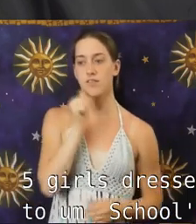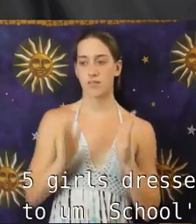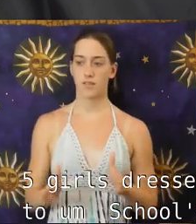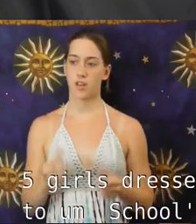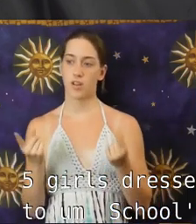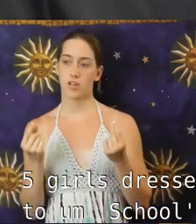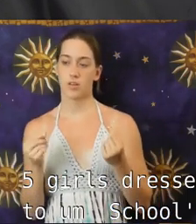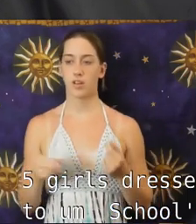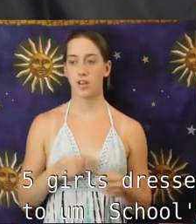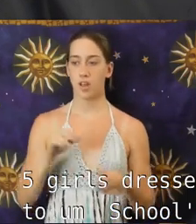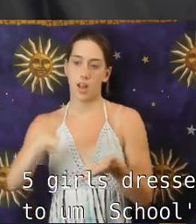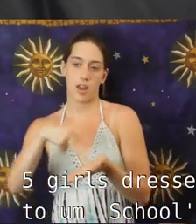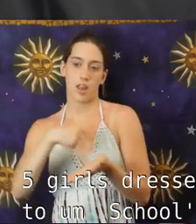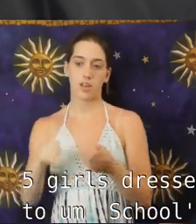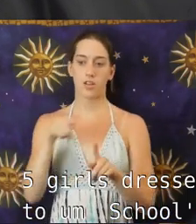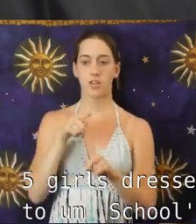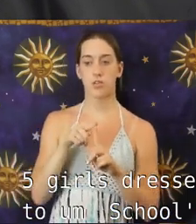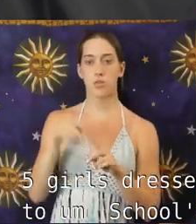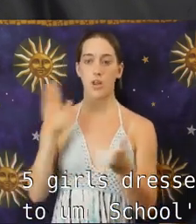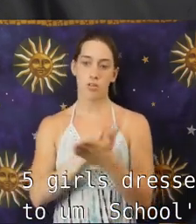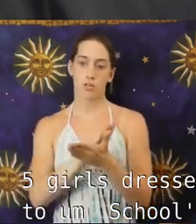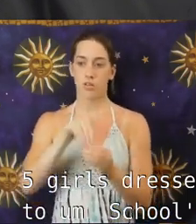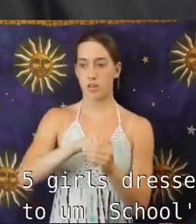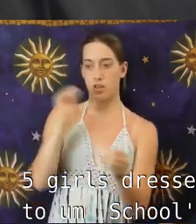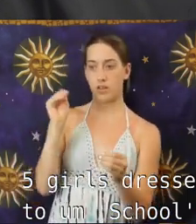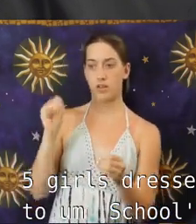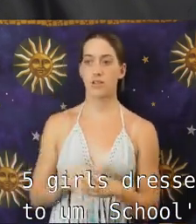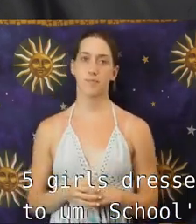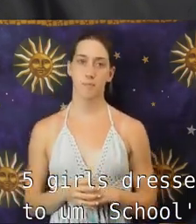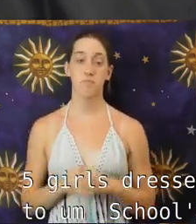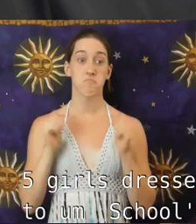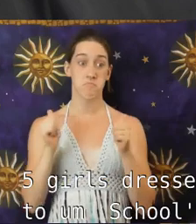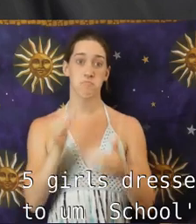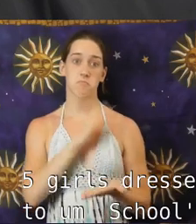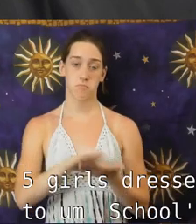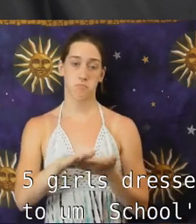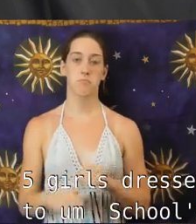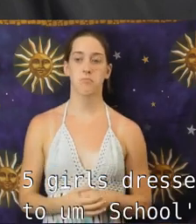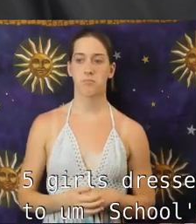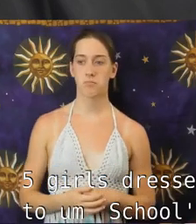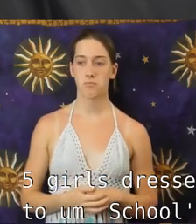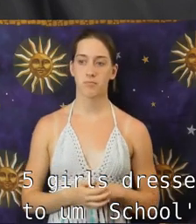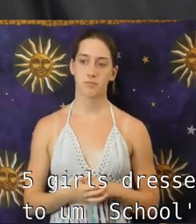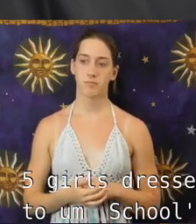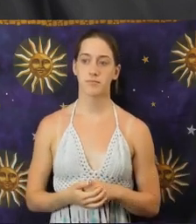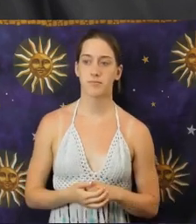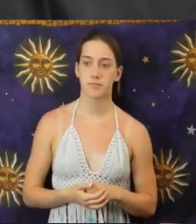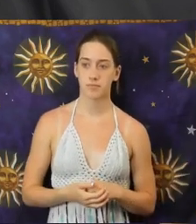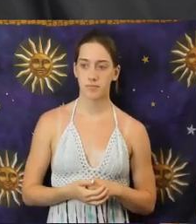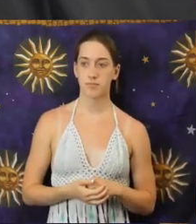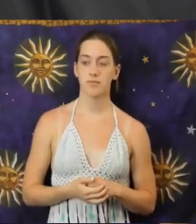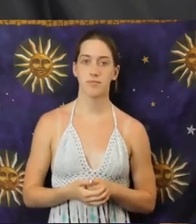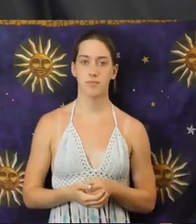cheerleaders doing a routine to School's Out. So that was pretty neat.